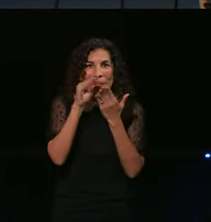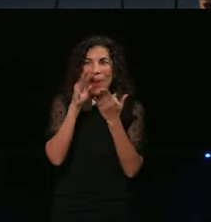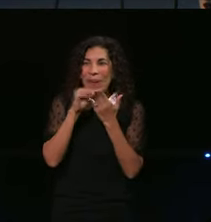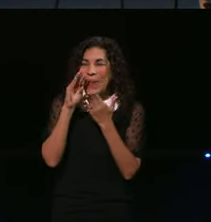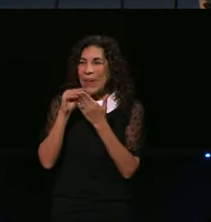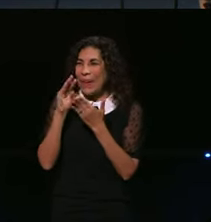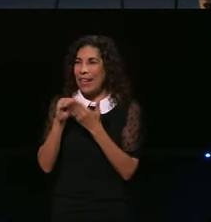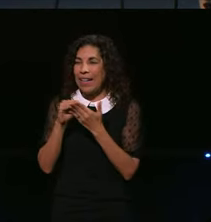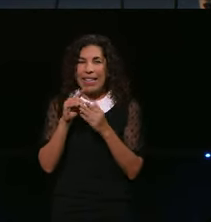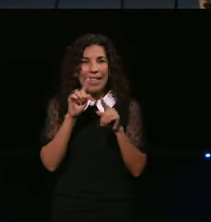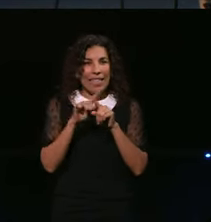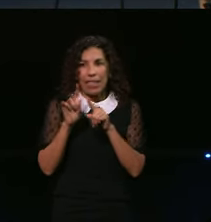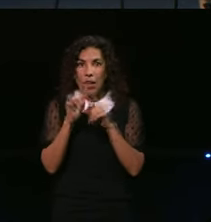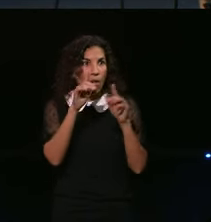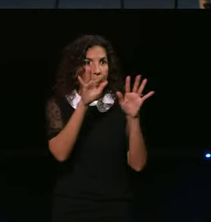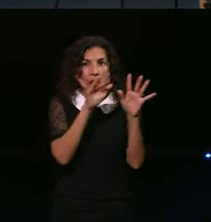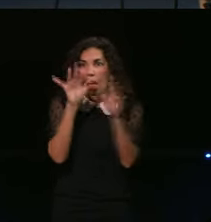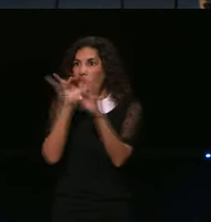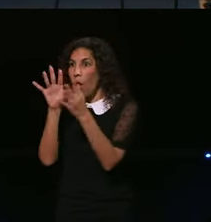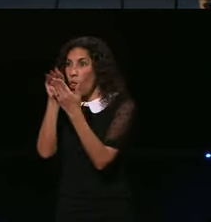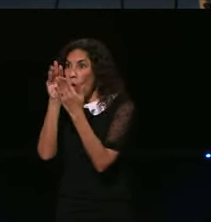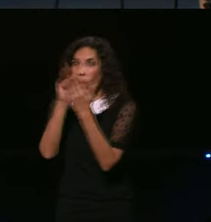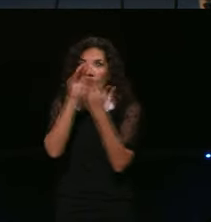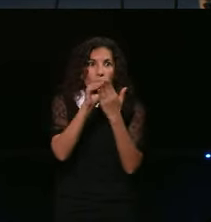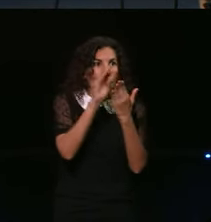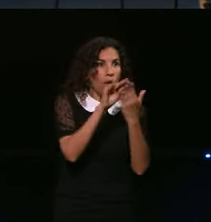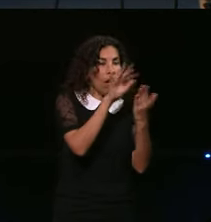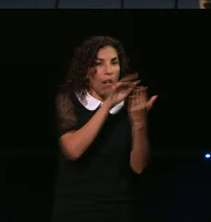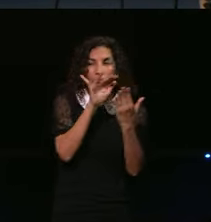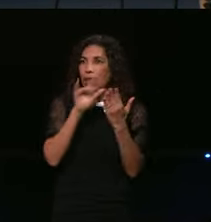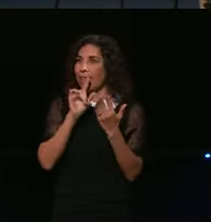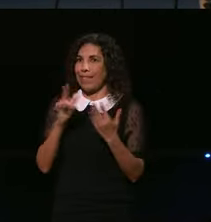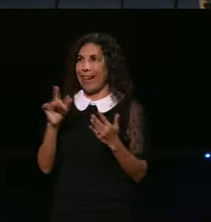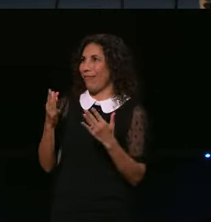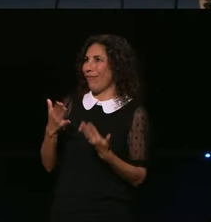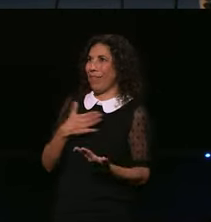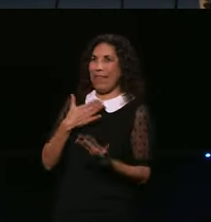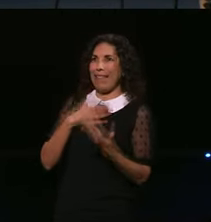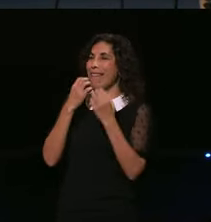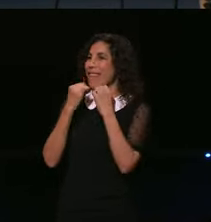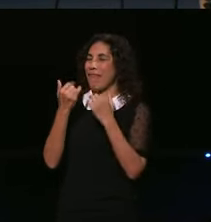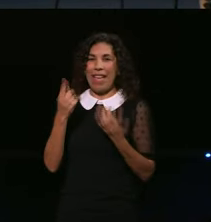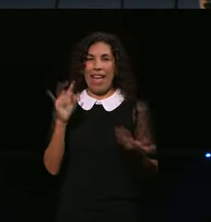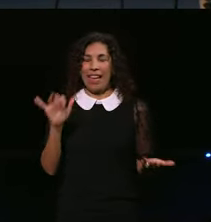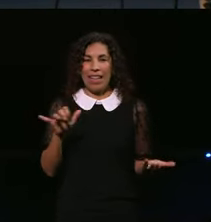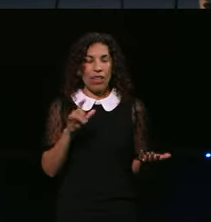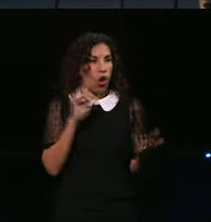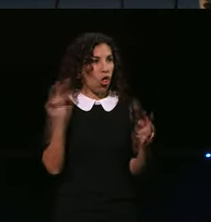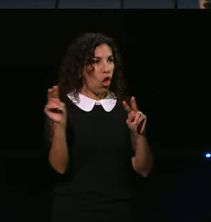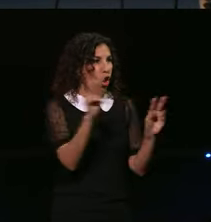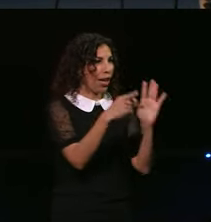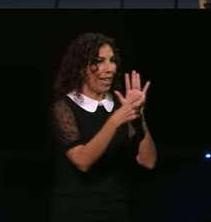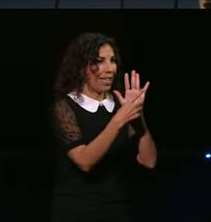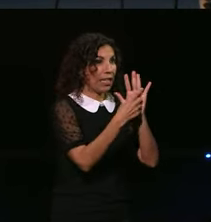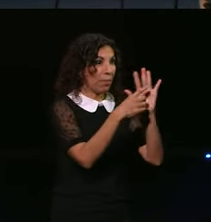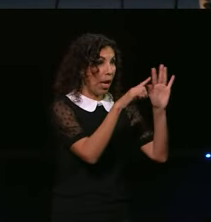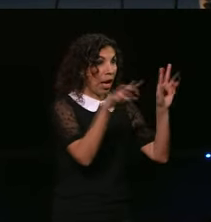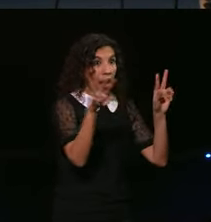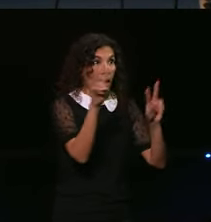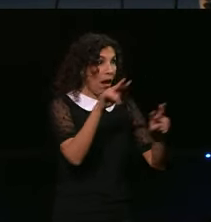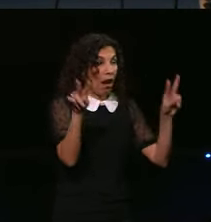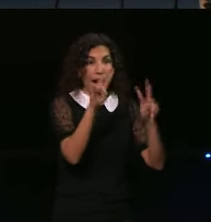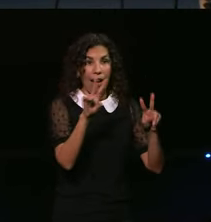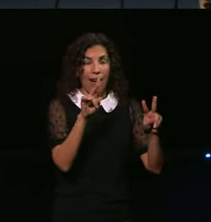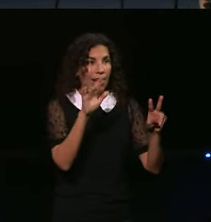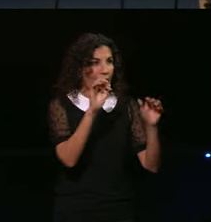still learn from everybody we know, and it's I really love great. That. I'm keep learning, you know, like again, looking at all the displays, which everybody should go down and look at.